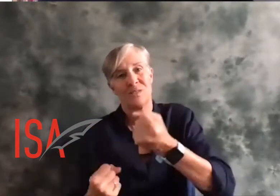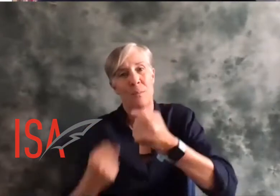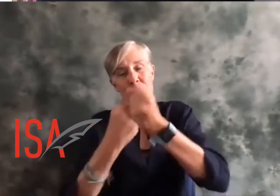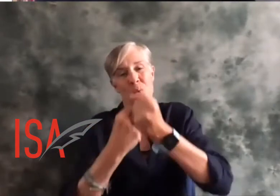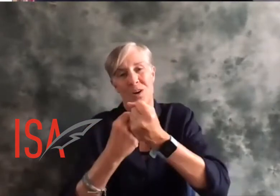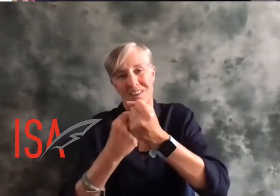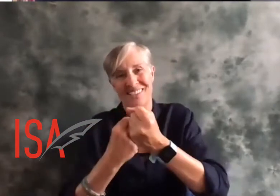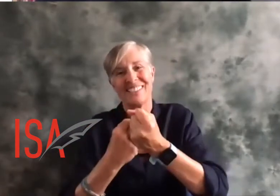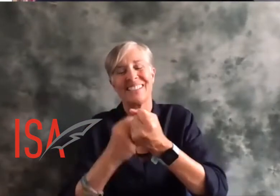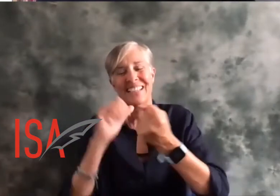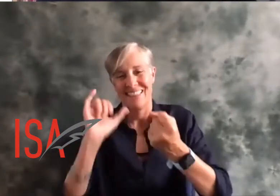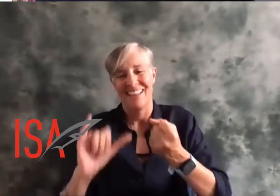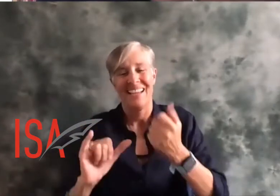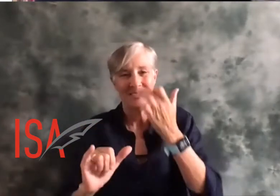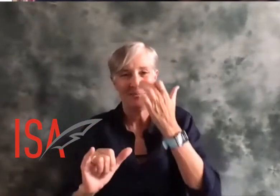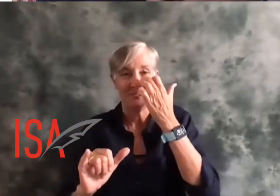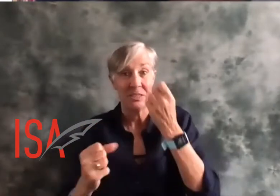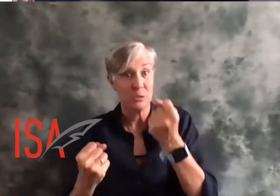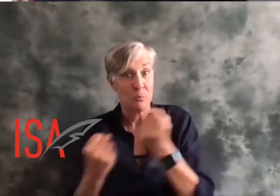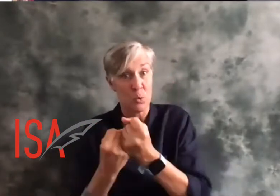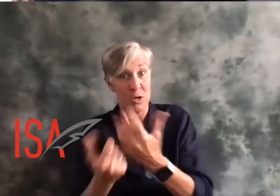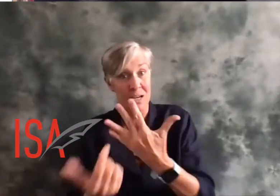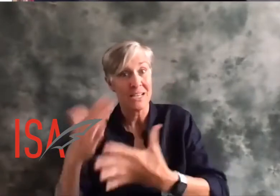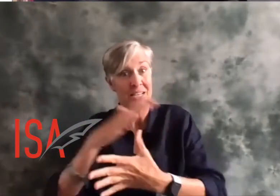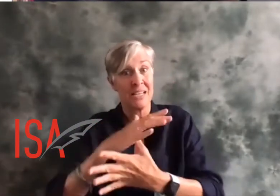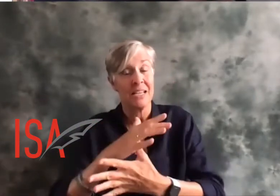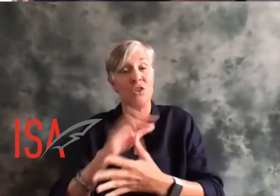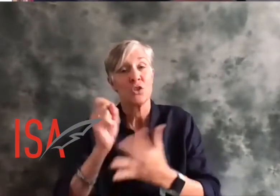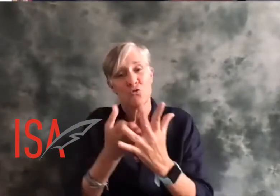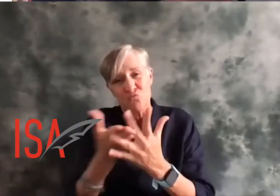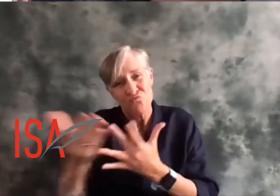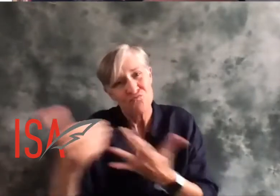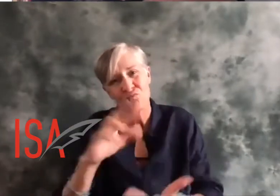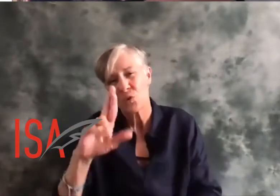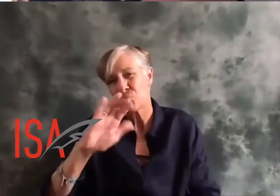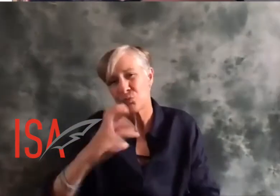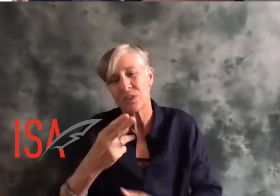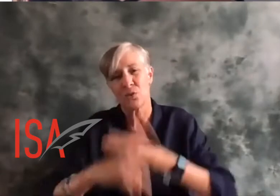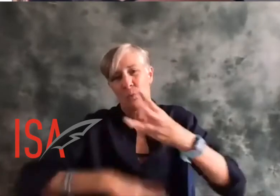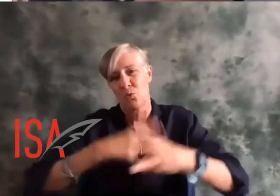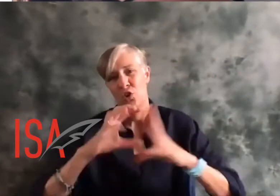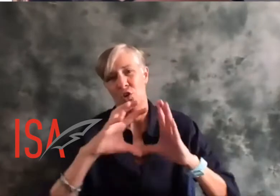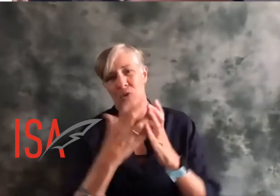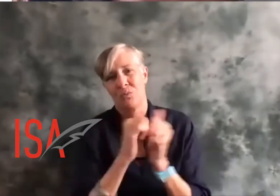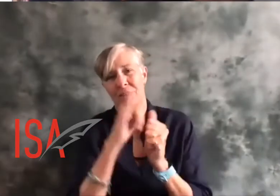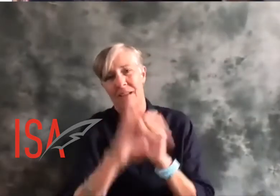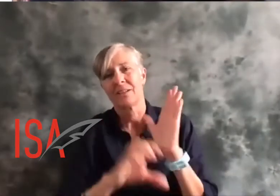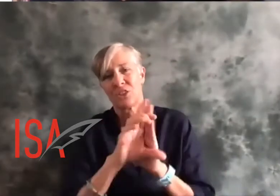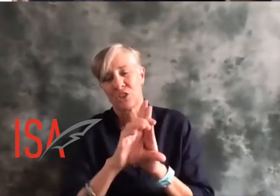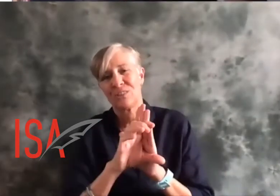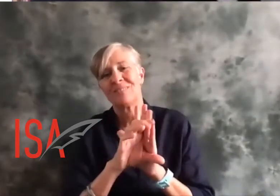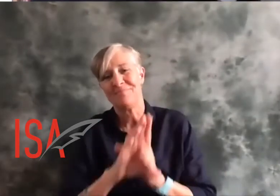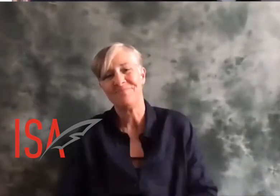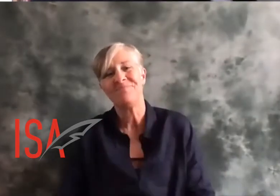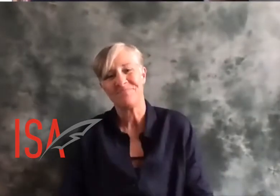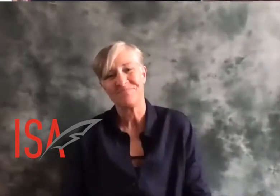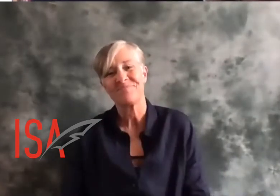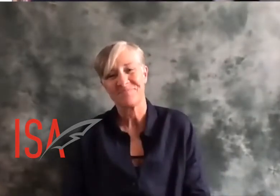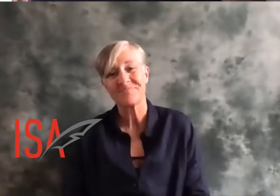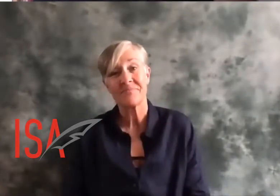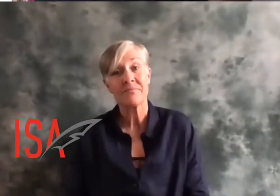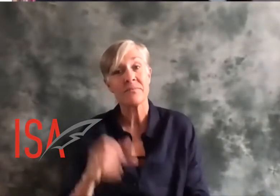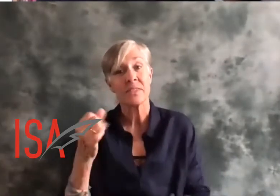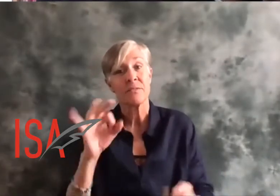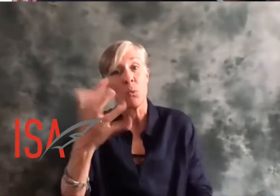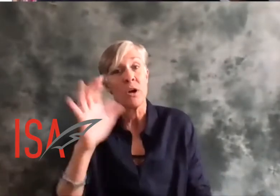And in supporting that, it's a full and rich world. So especially if you want your